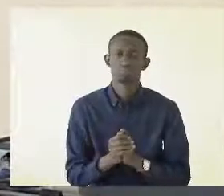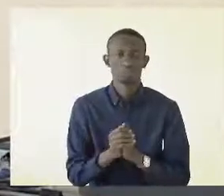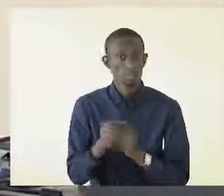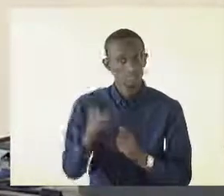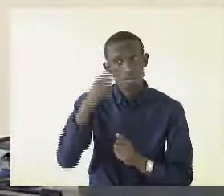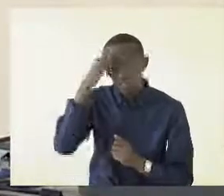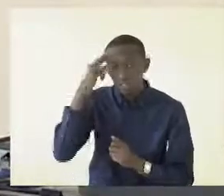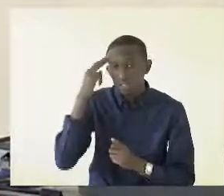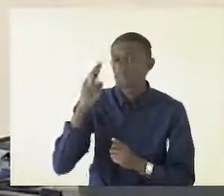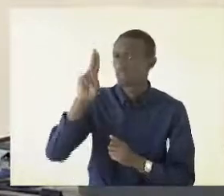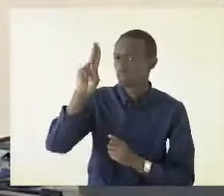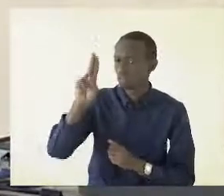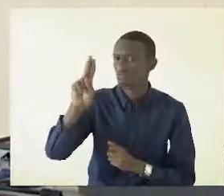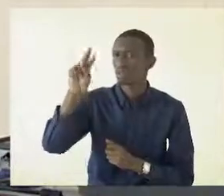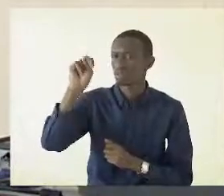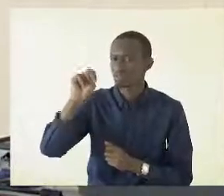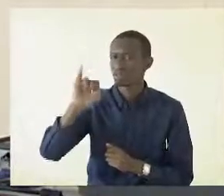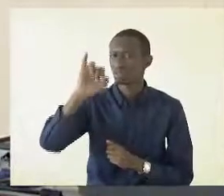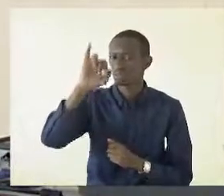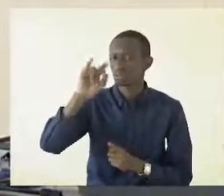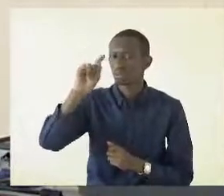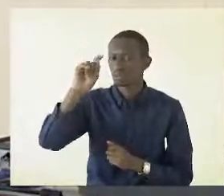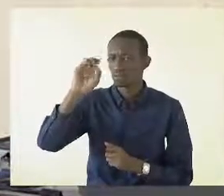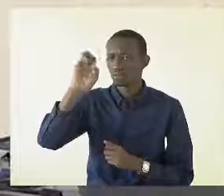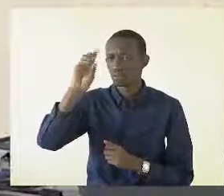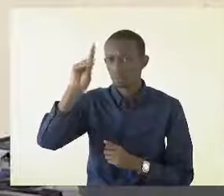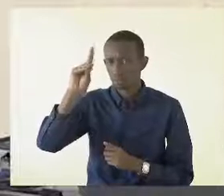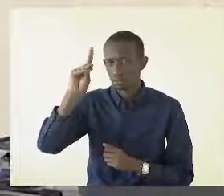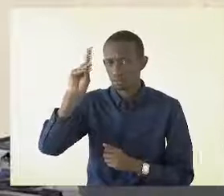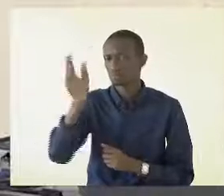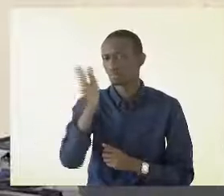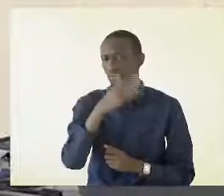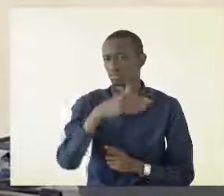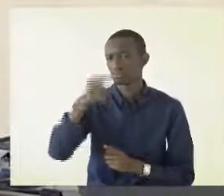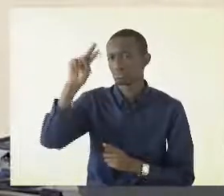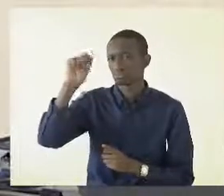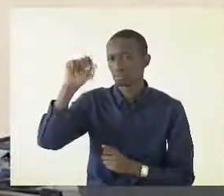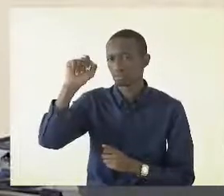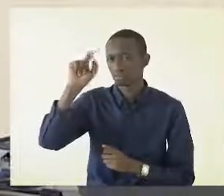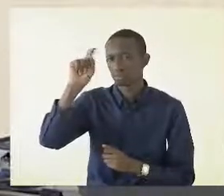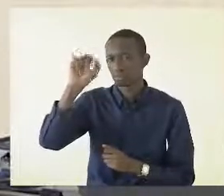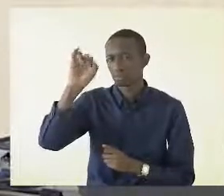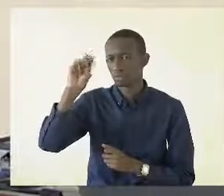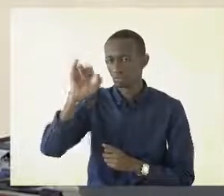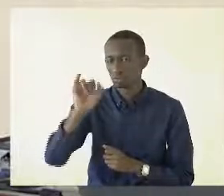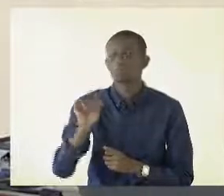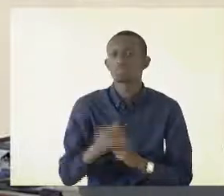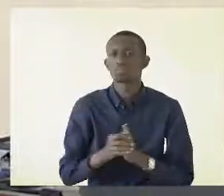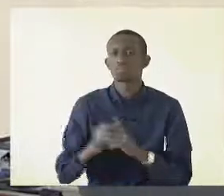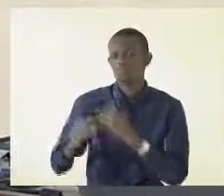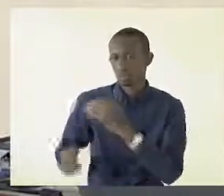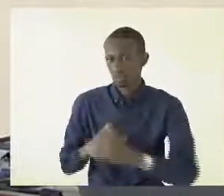United Nations Environmental Program put there a day to celebrate and think about ways